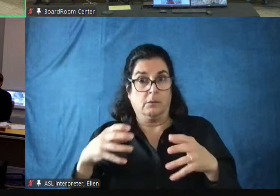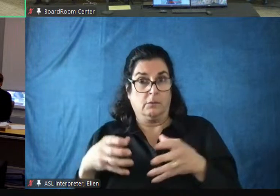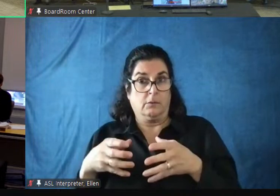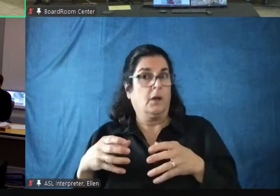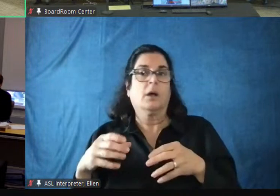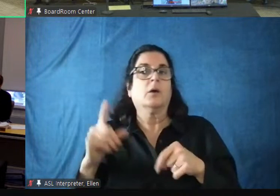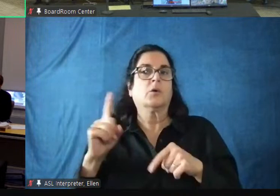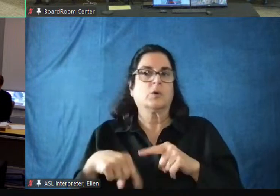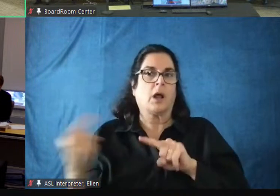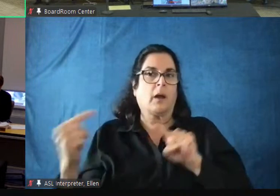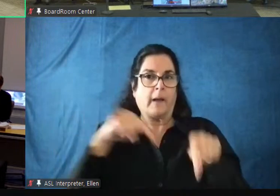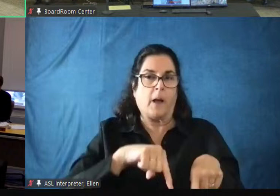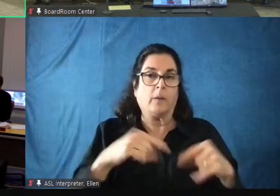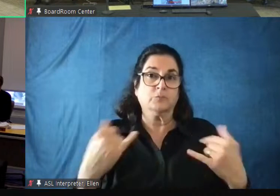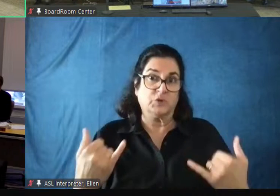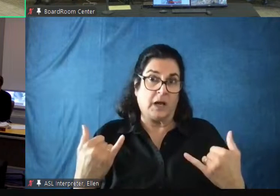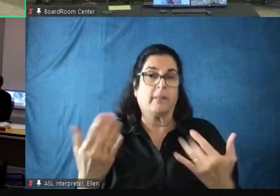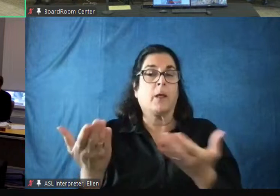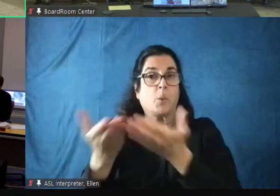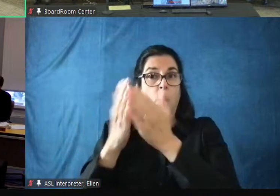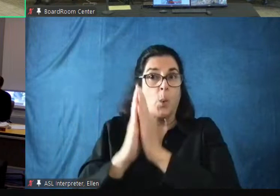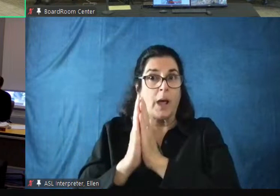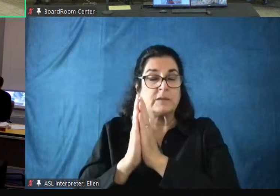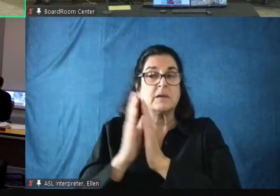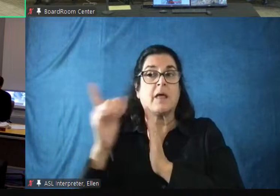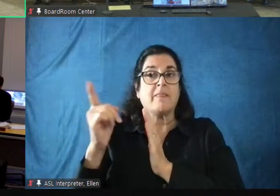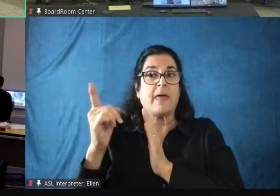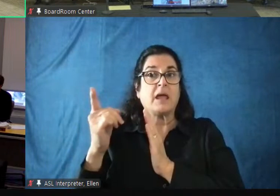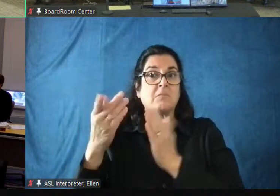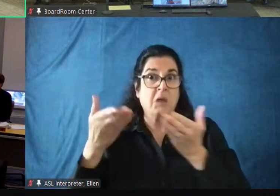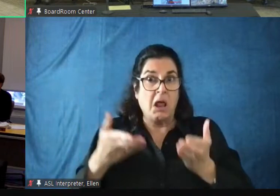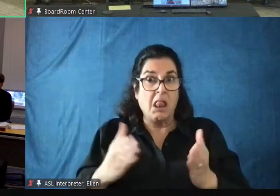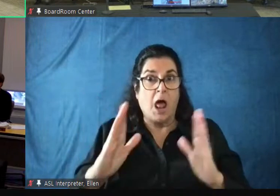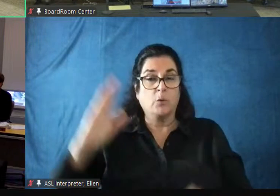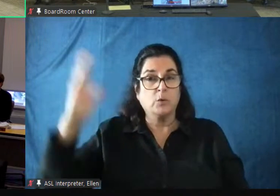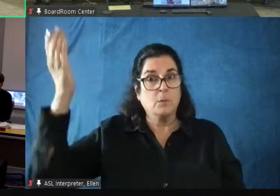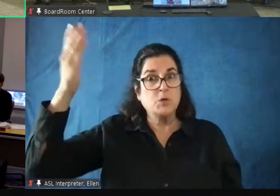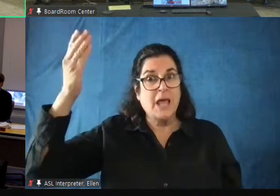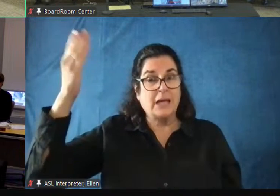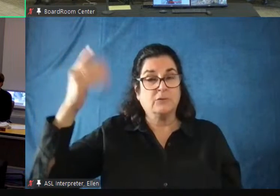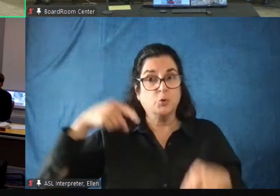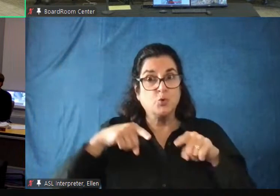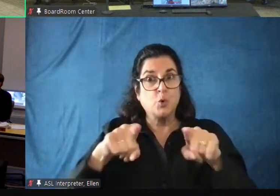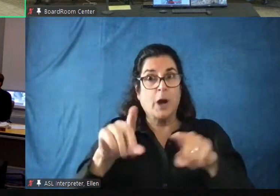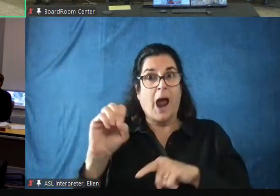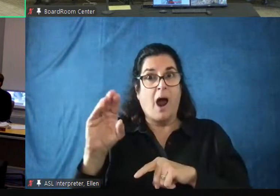and the recommendation that they've asked for is that they be allowed to present in October at the board meeting.